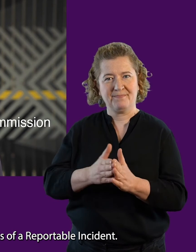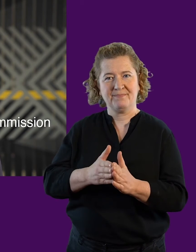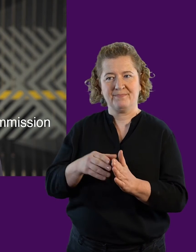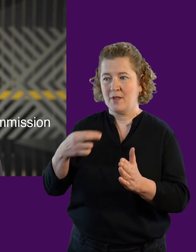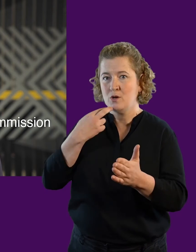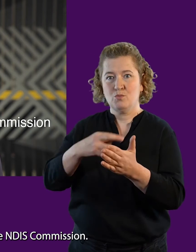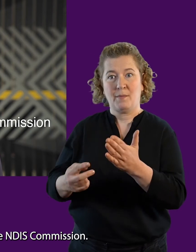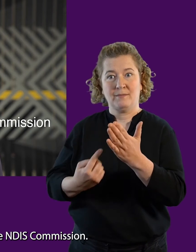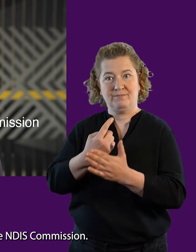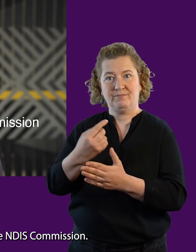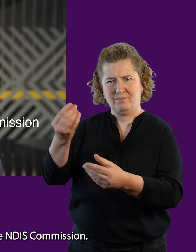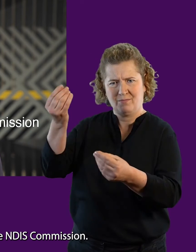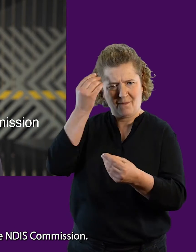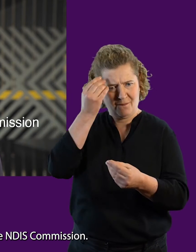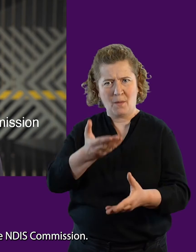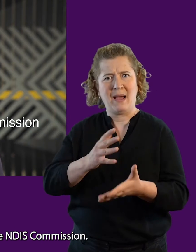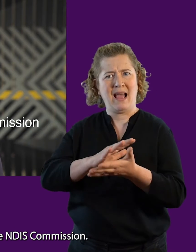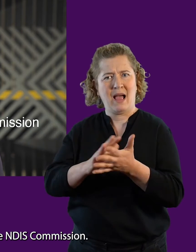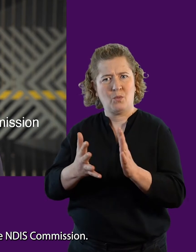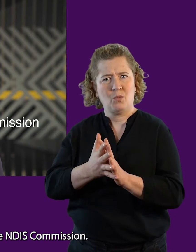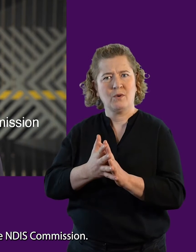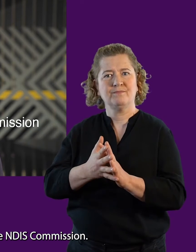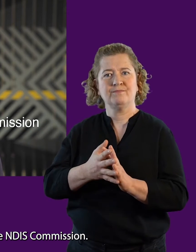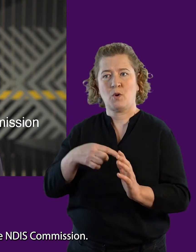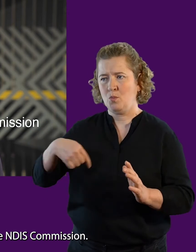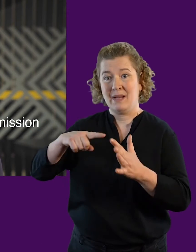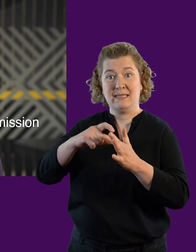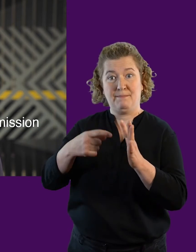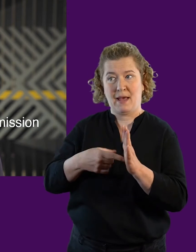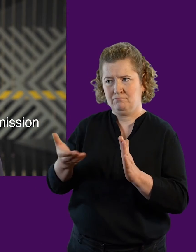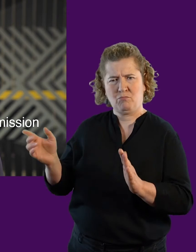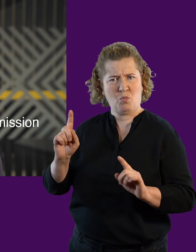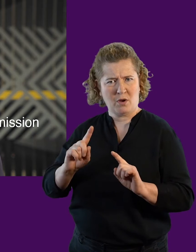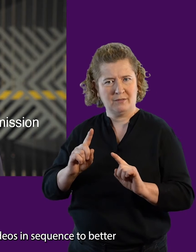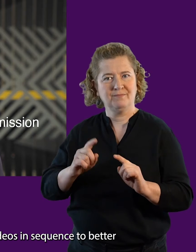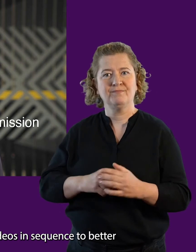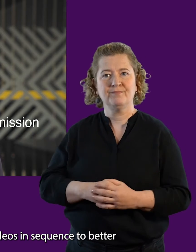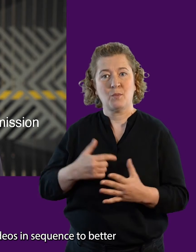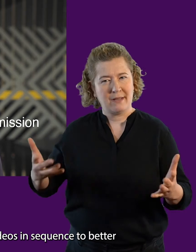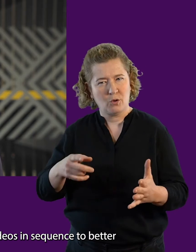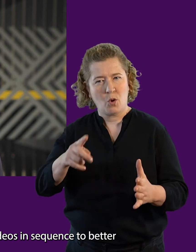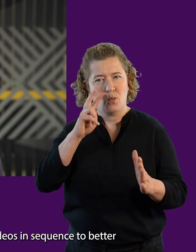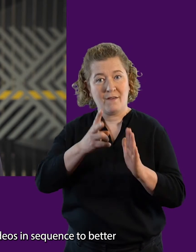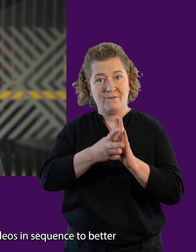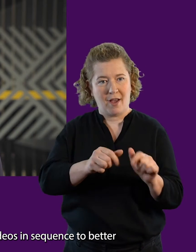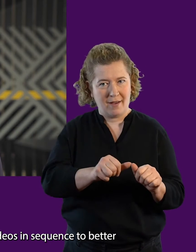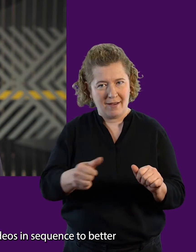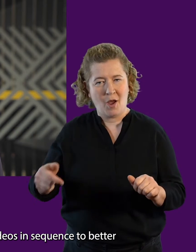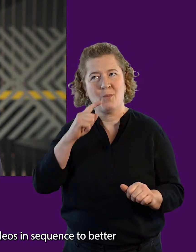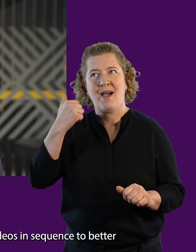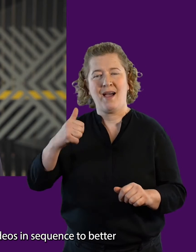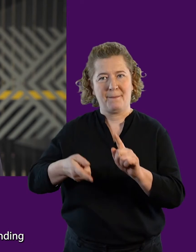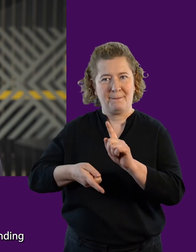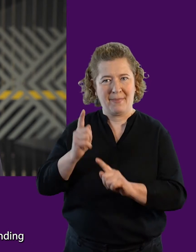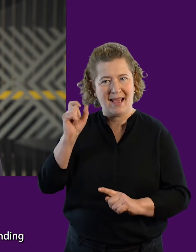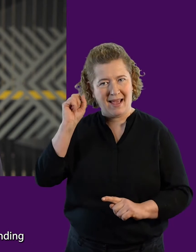reportable incident. Also, what to expect from the NDIS Commission. We recommend watching these videos in